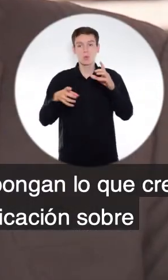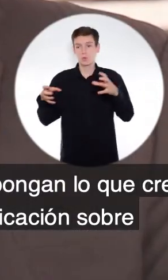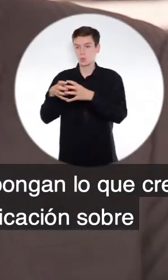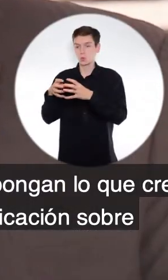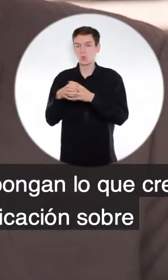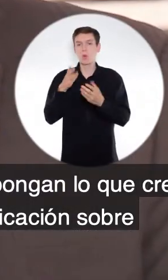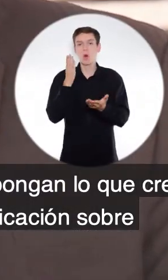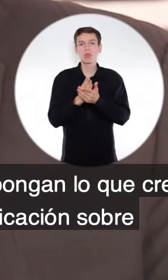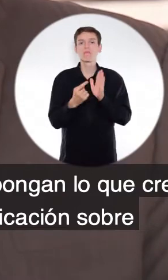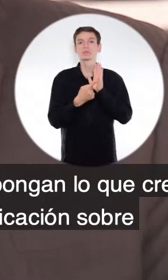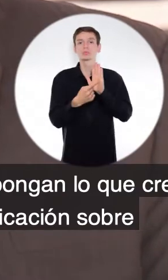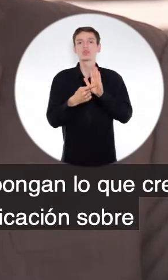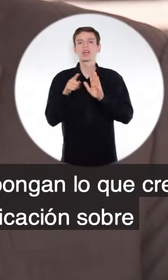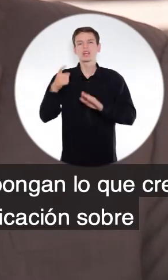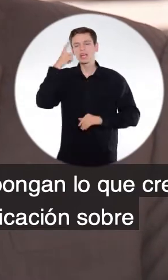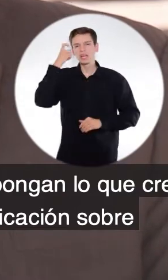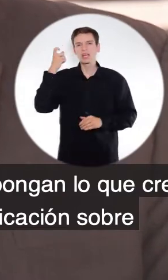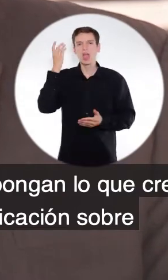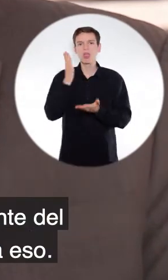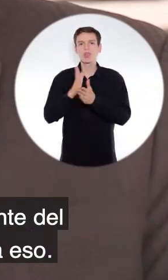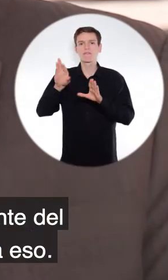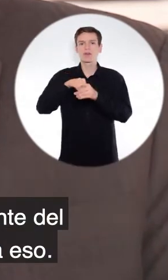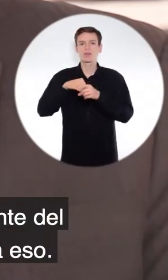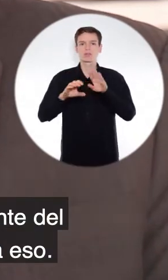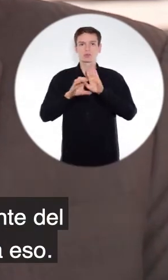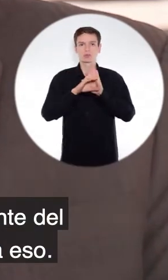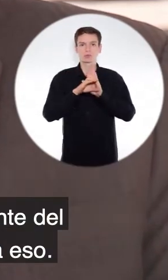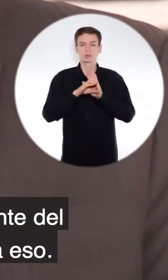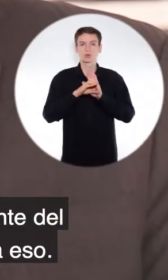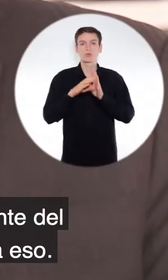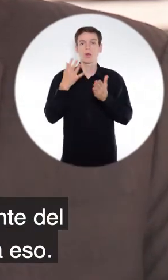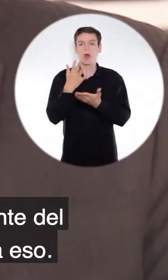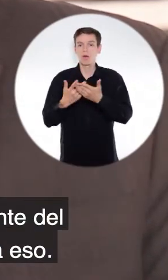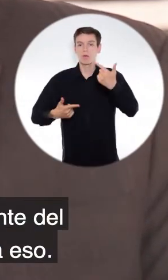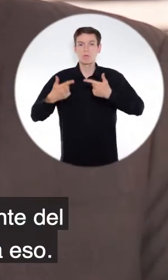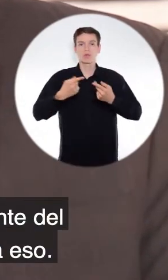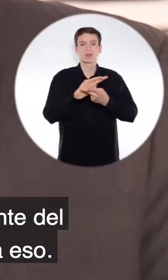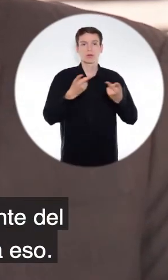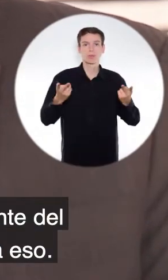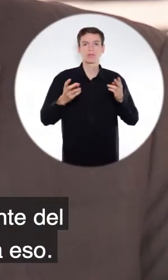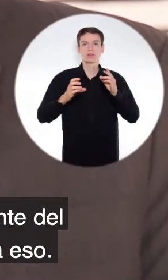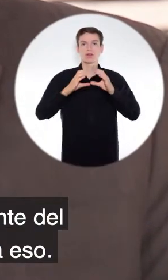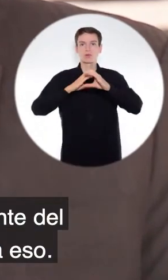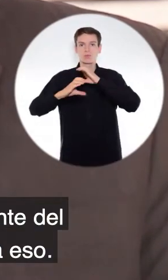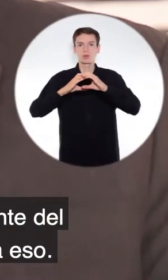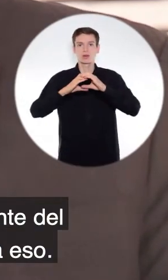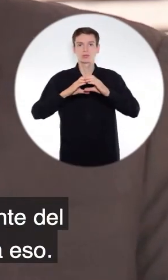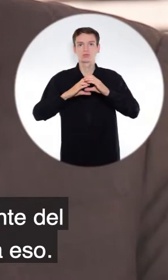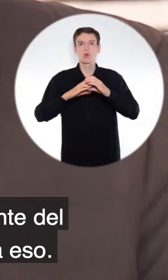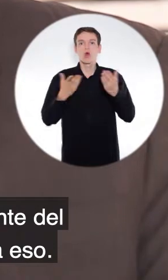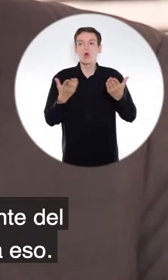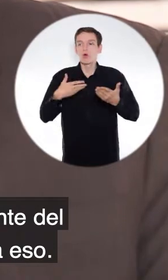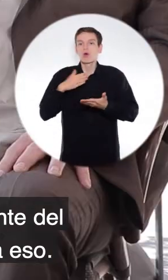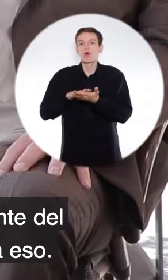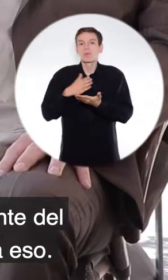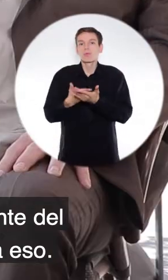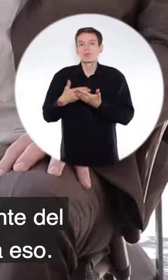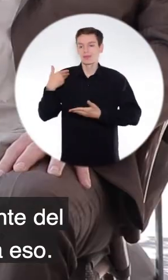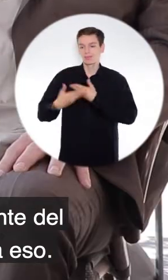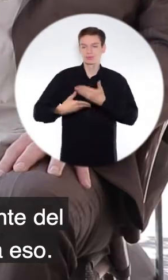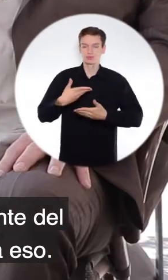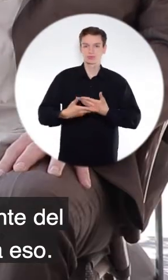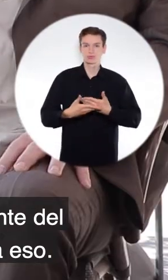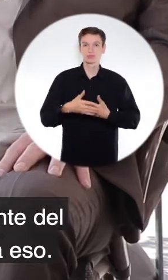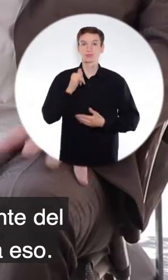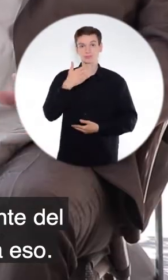public meetings, communication about how the process is going. And also, of course, you can have channels by which information comes from the constituent body out